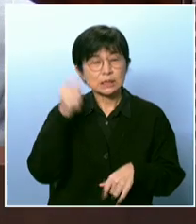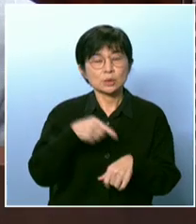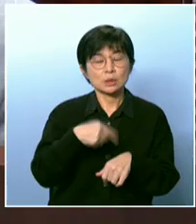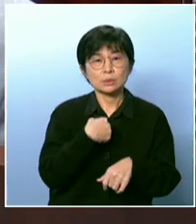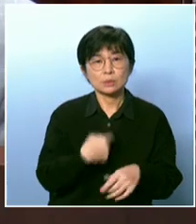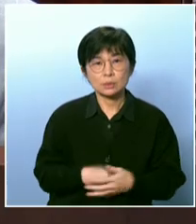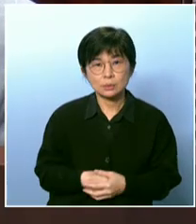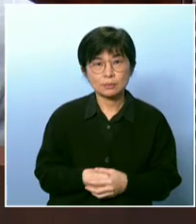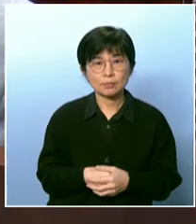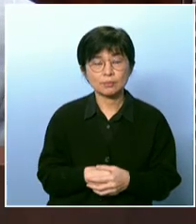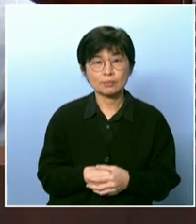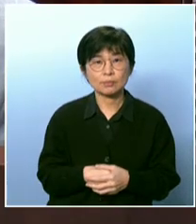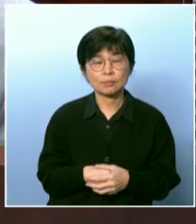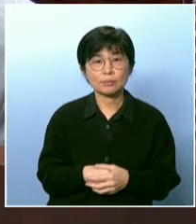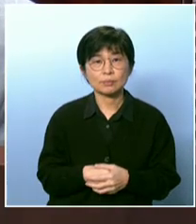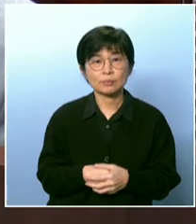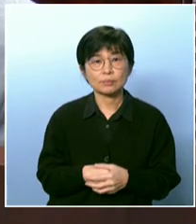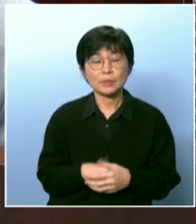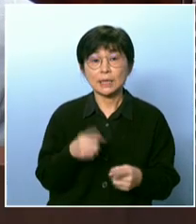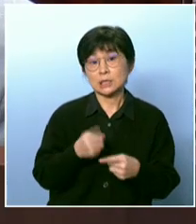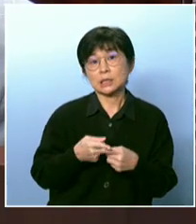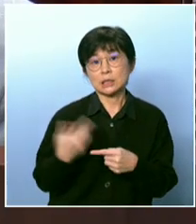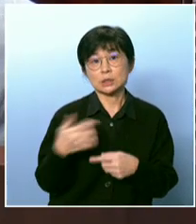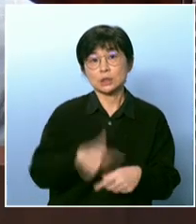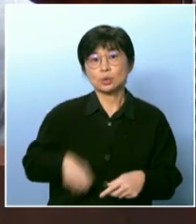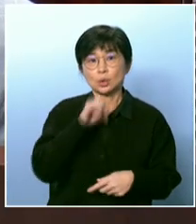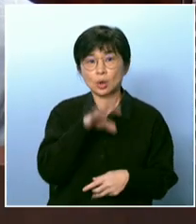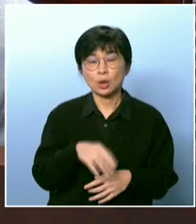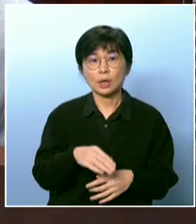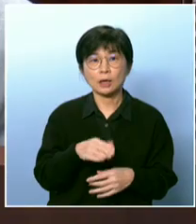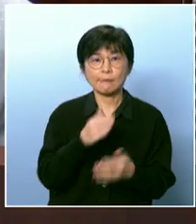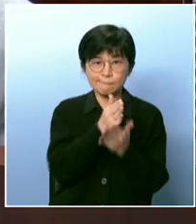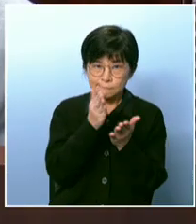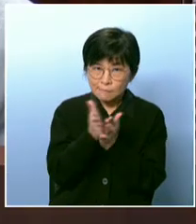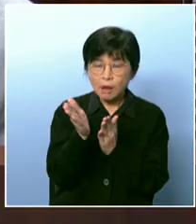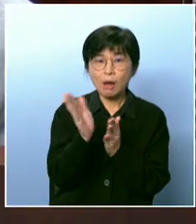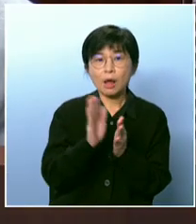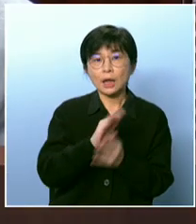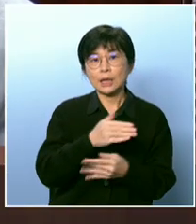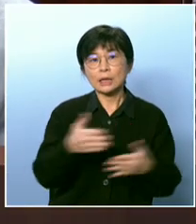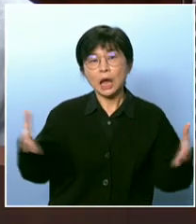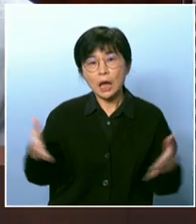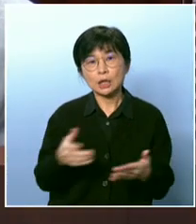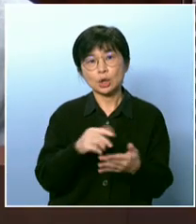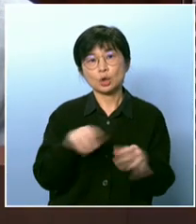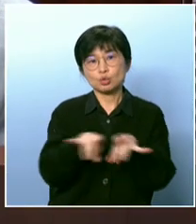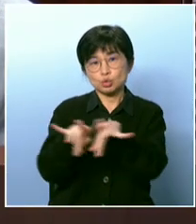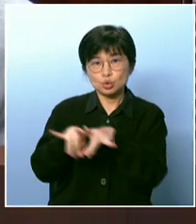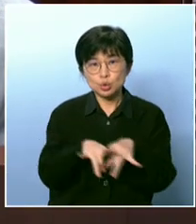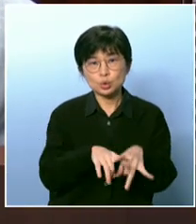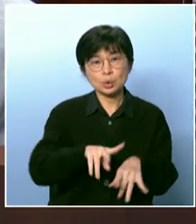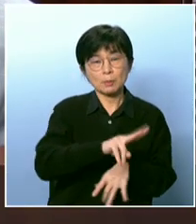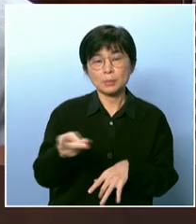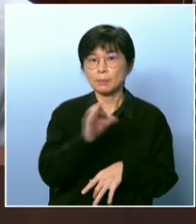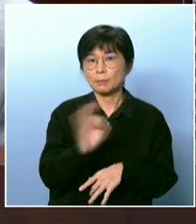help children. So if we want to conduct studies, we may need more